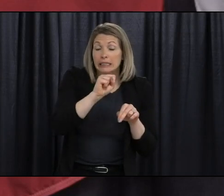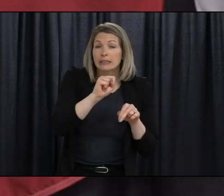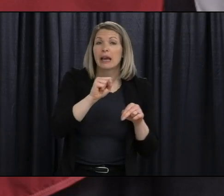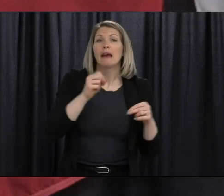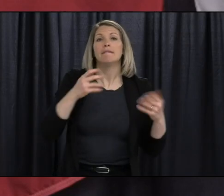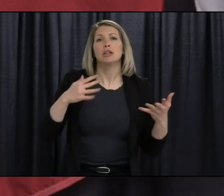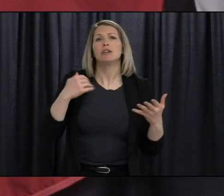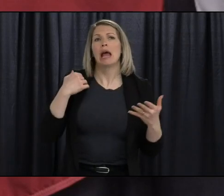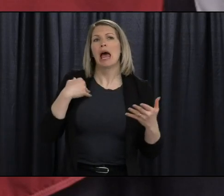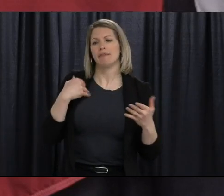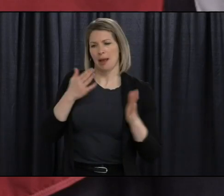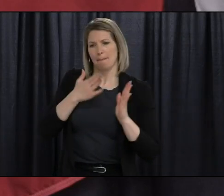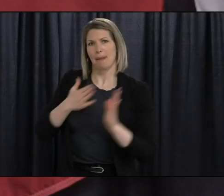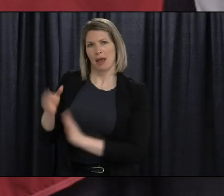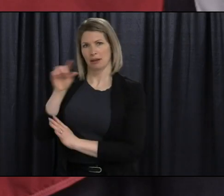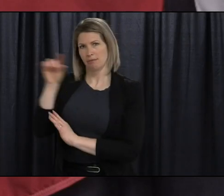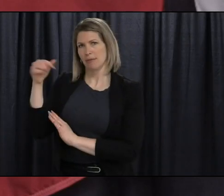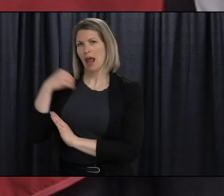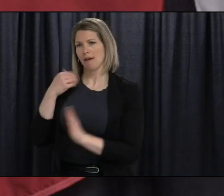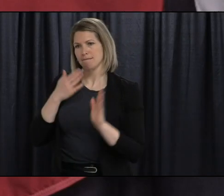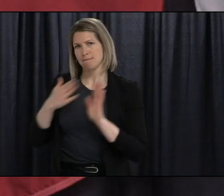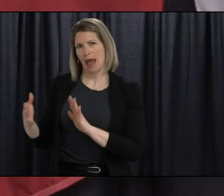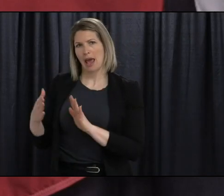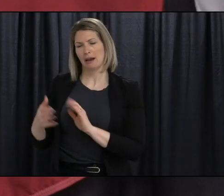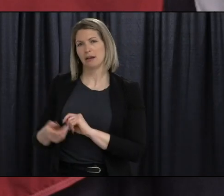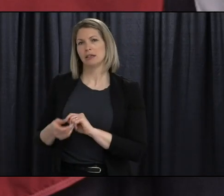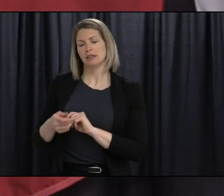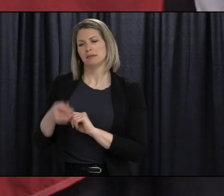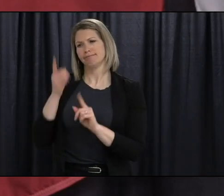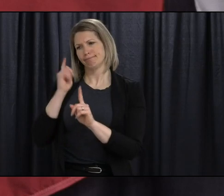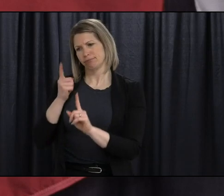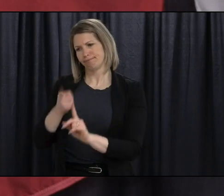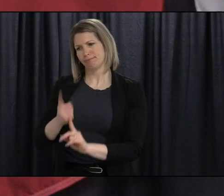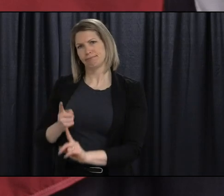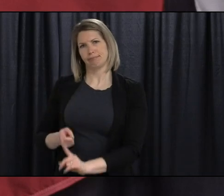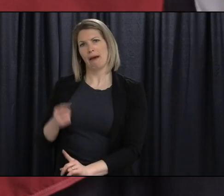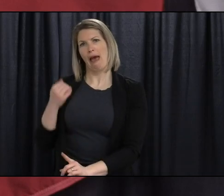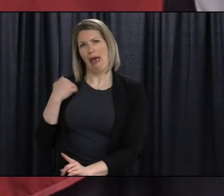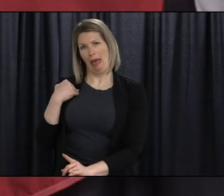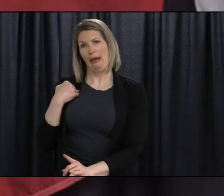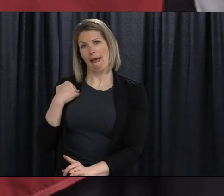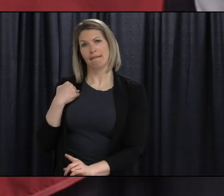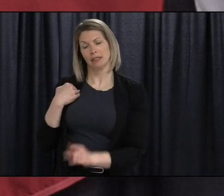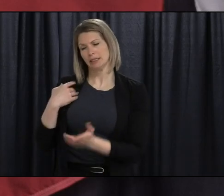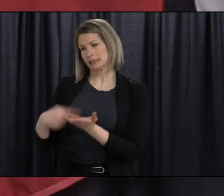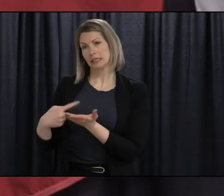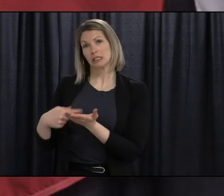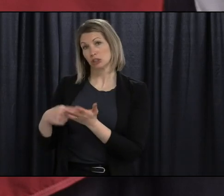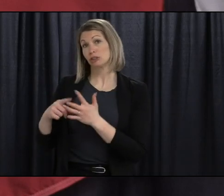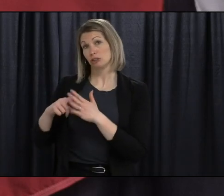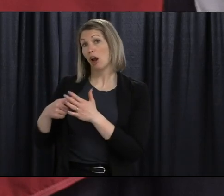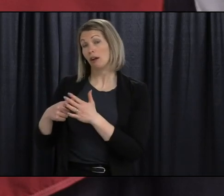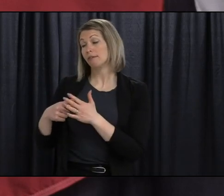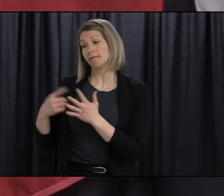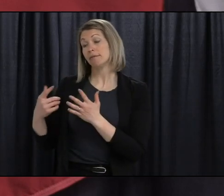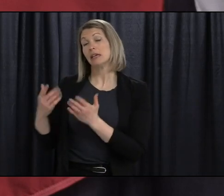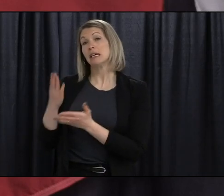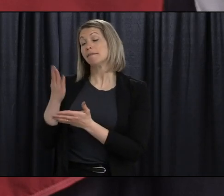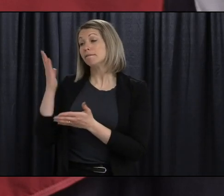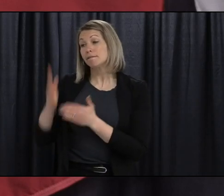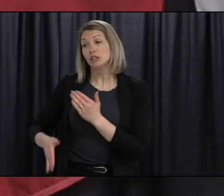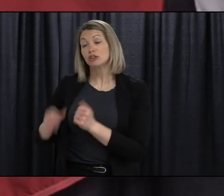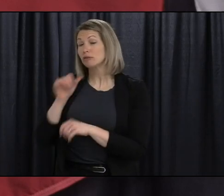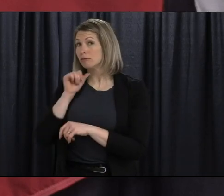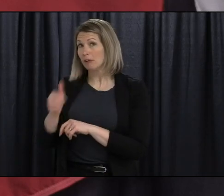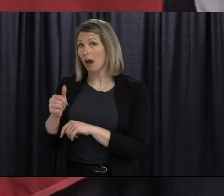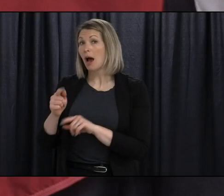having some discussion. Many of those points have been already in place within our province, and some very good information there that we